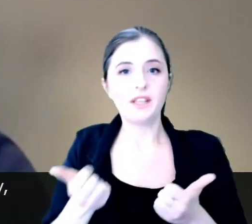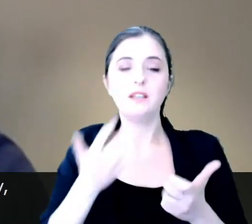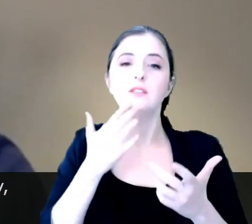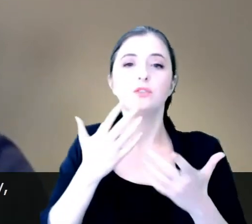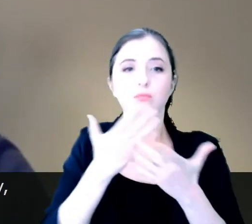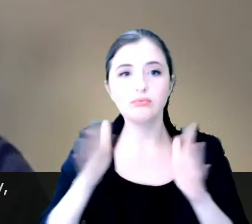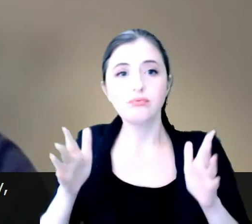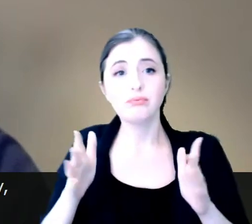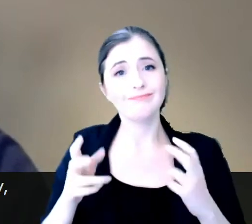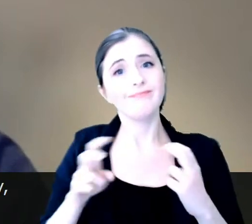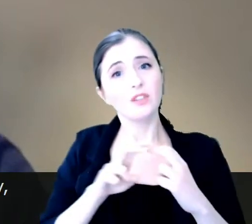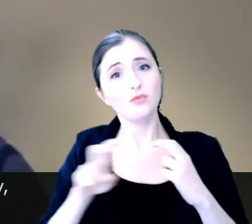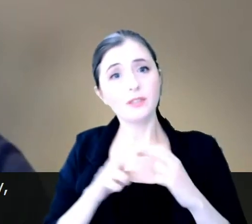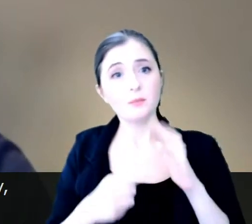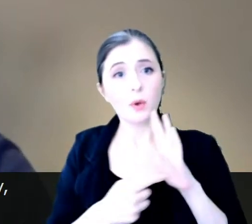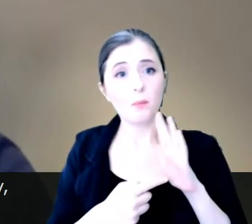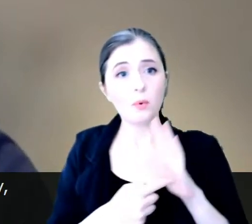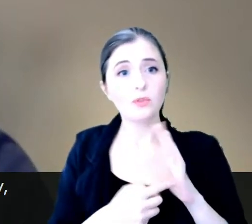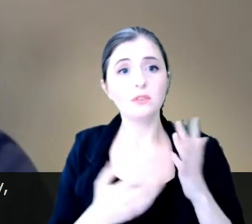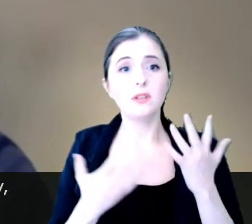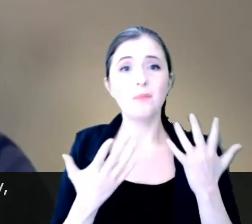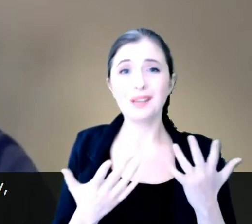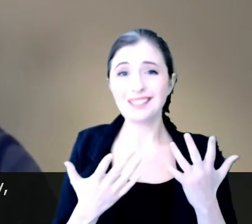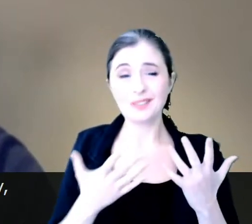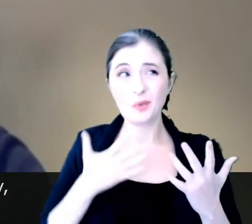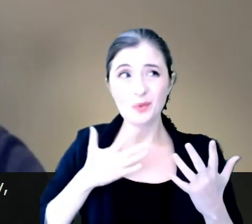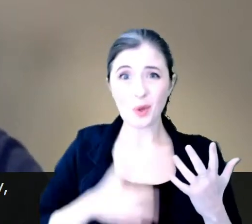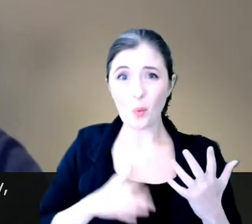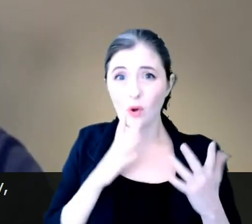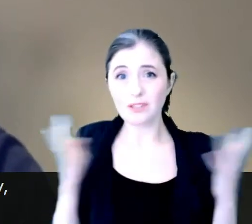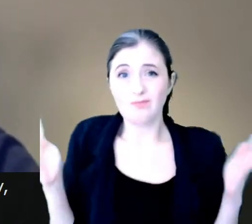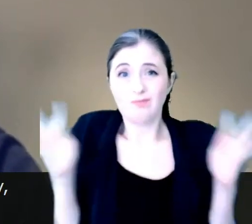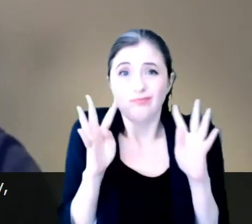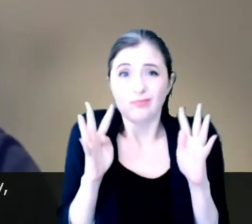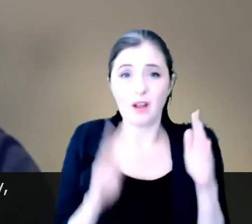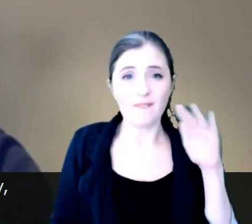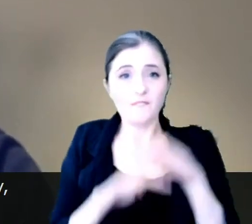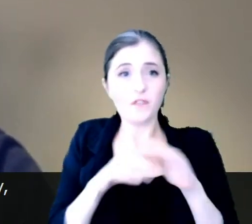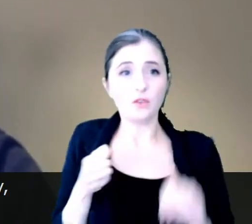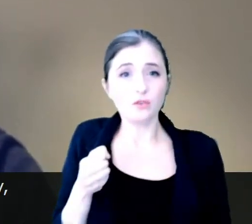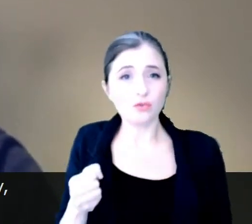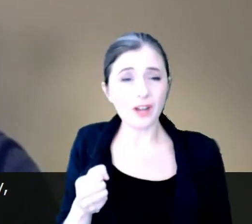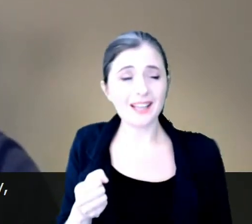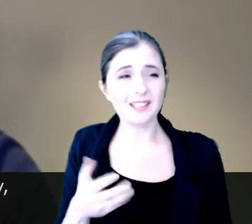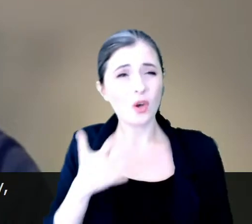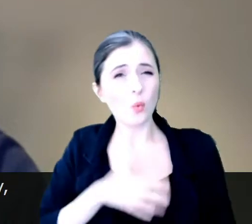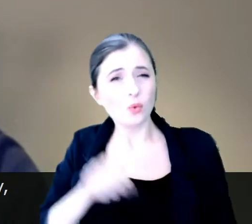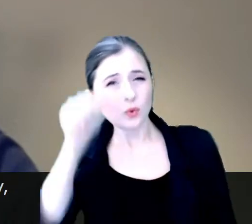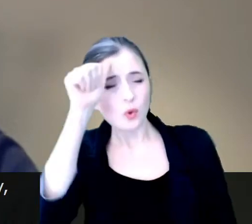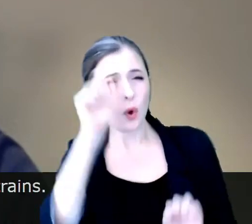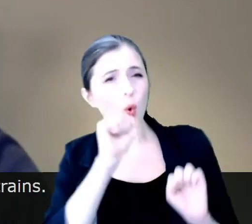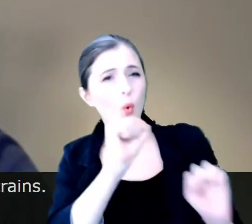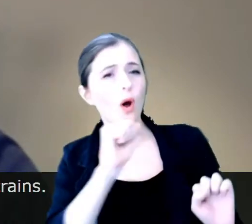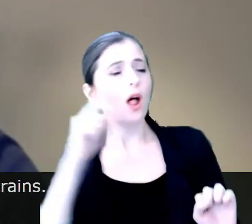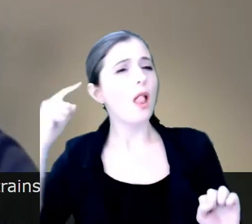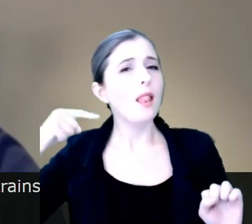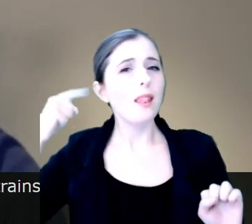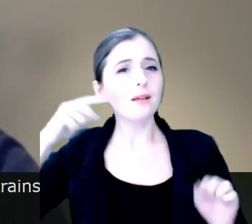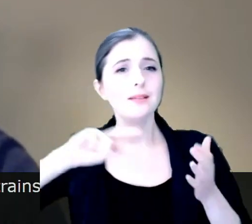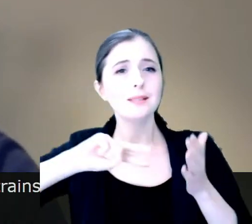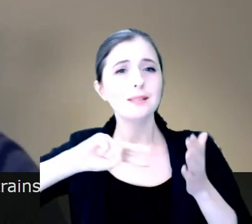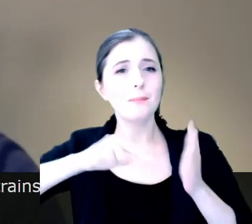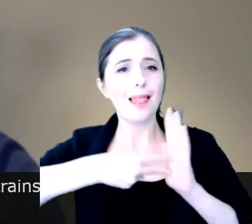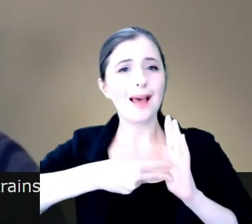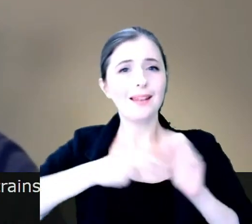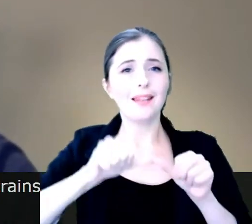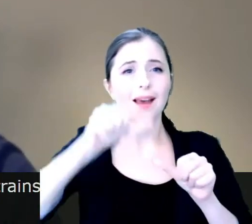miss the cramped, full trains. So what is your plan and London's plan for the post-COVID